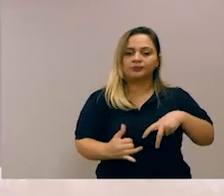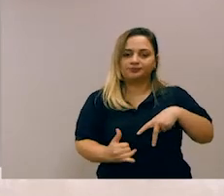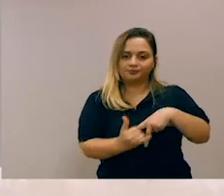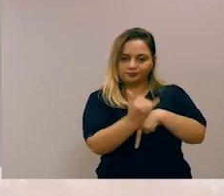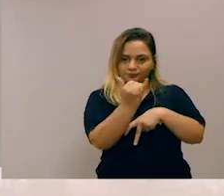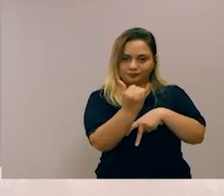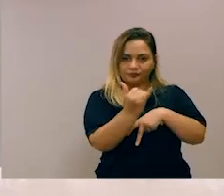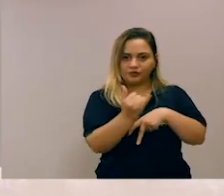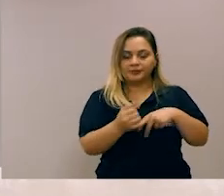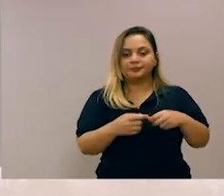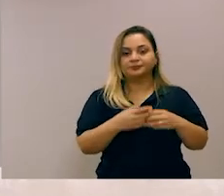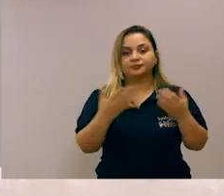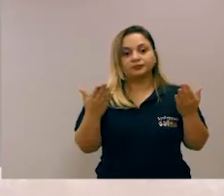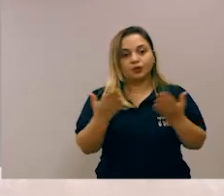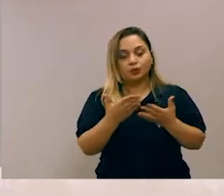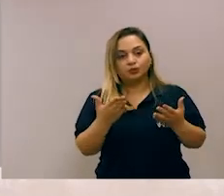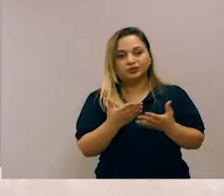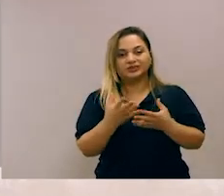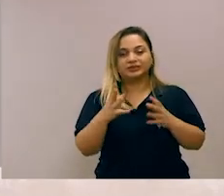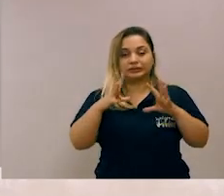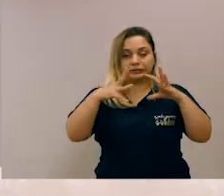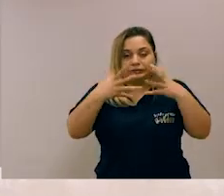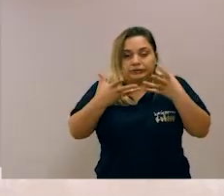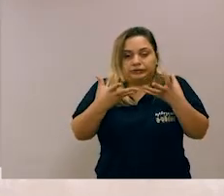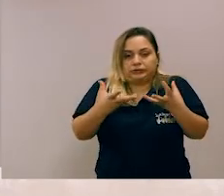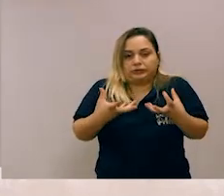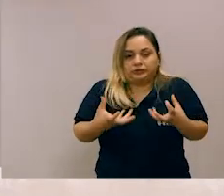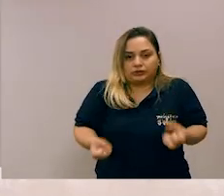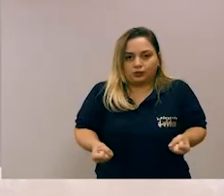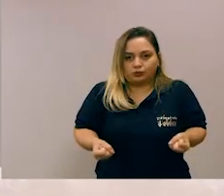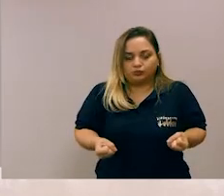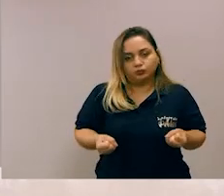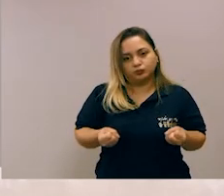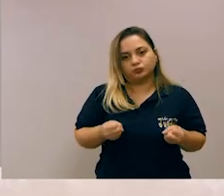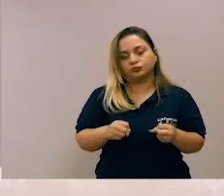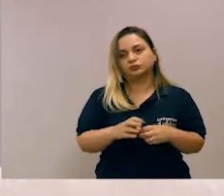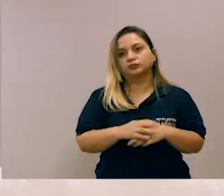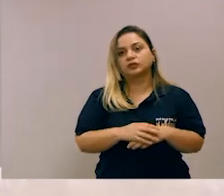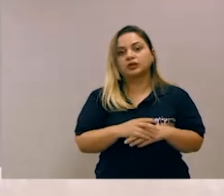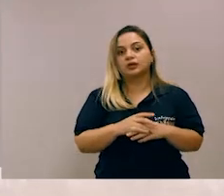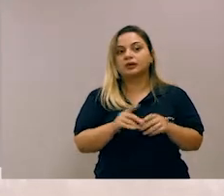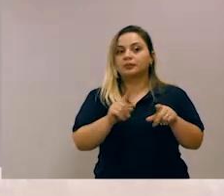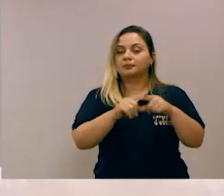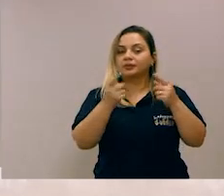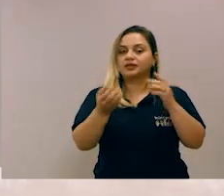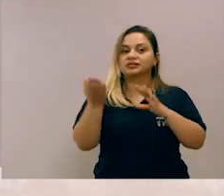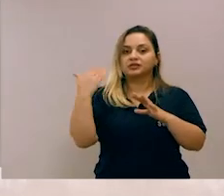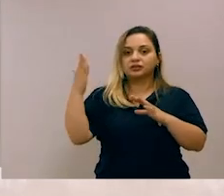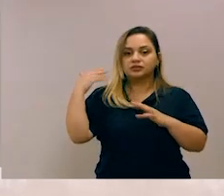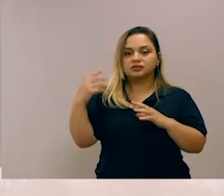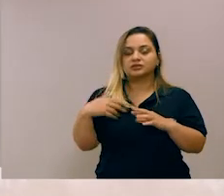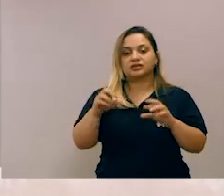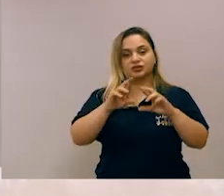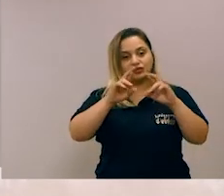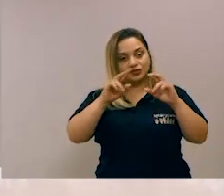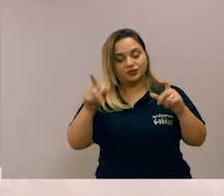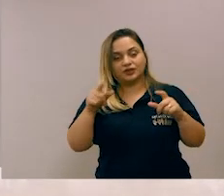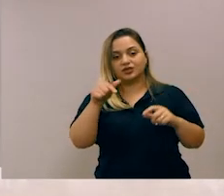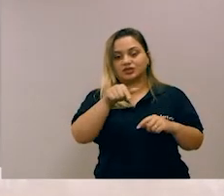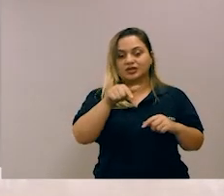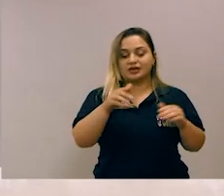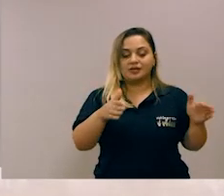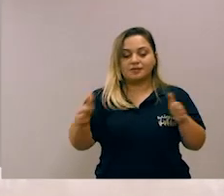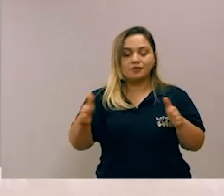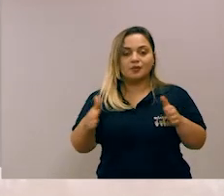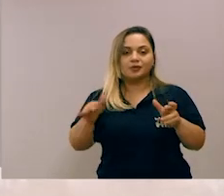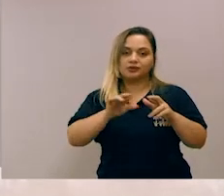our operations. And so this is the scenario now. It's very dry now, as you can see. So this is the scenario that